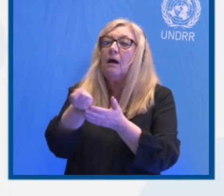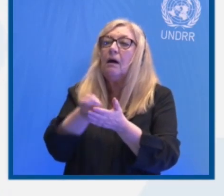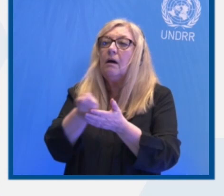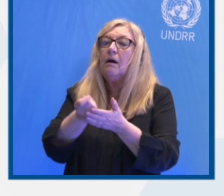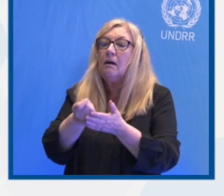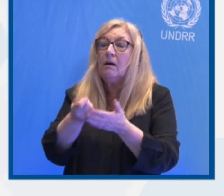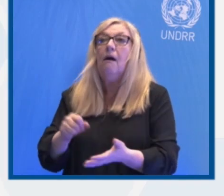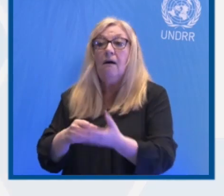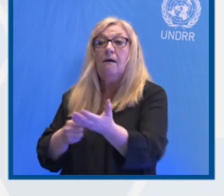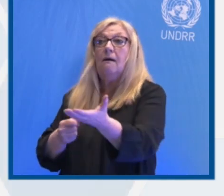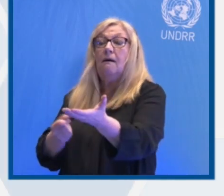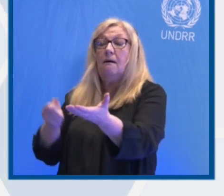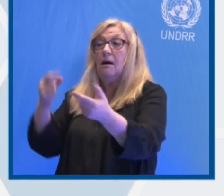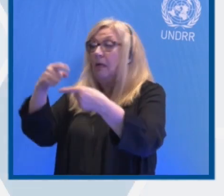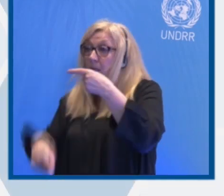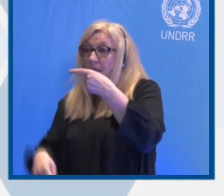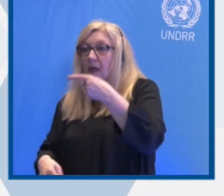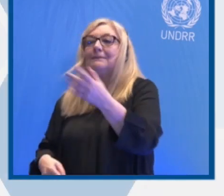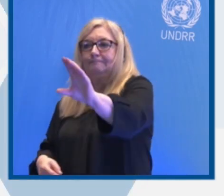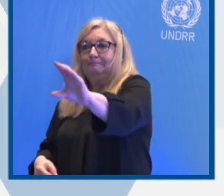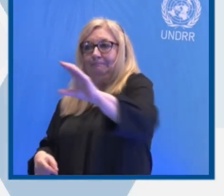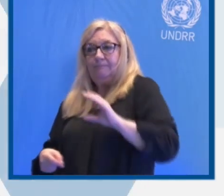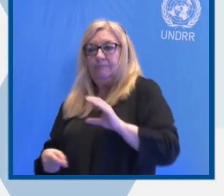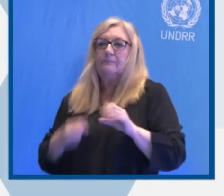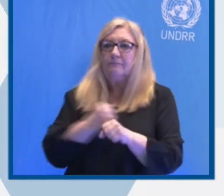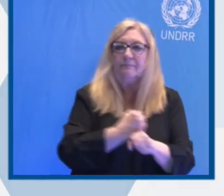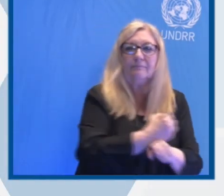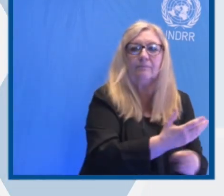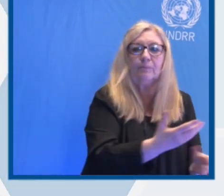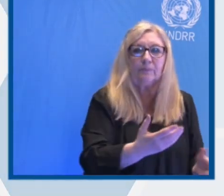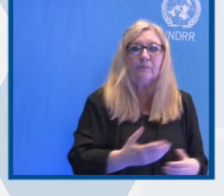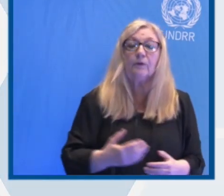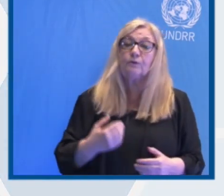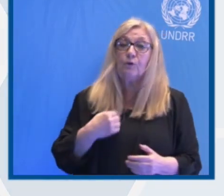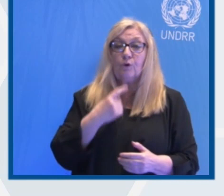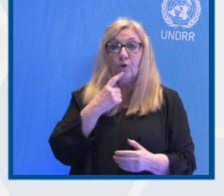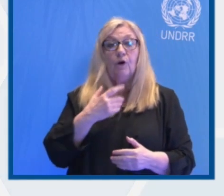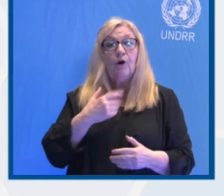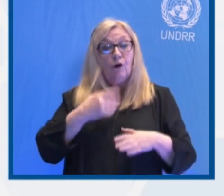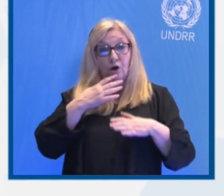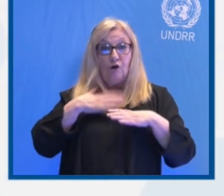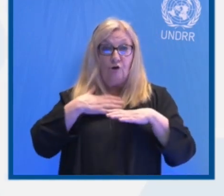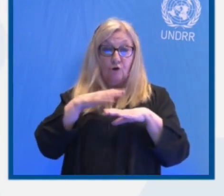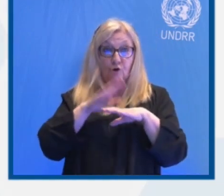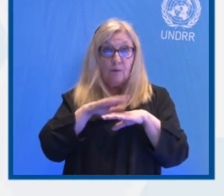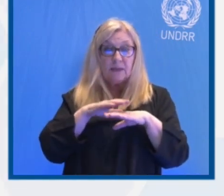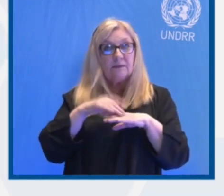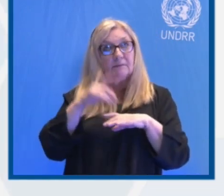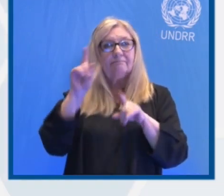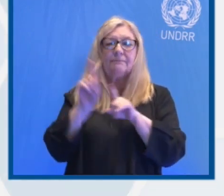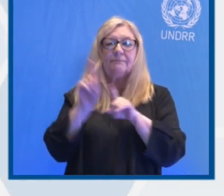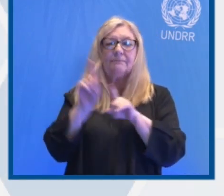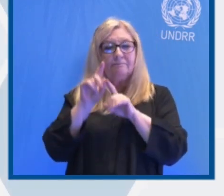cooperative sector as well, where I've spent the majority of my career. So my comments will certainly be colored